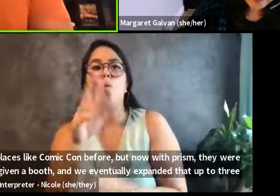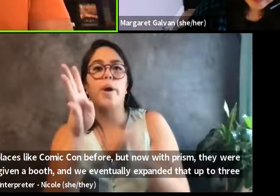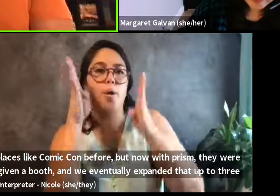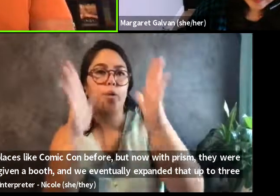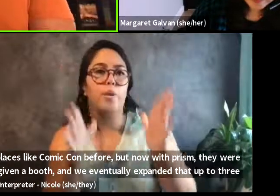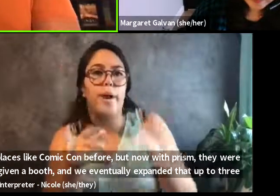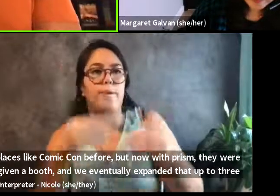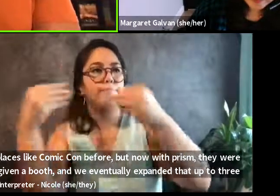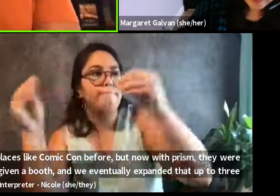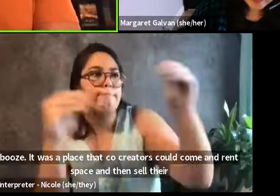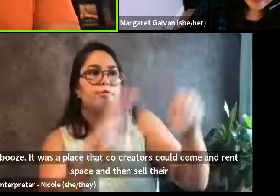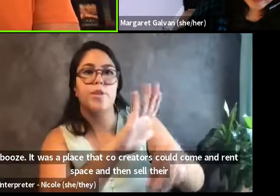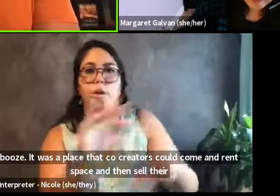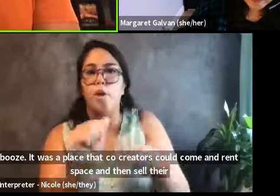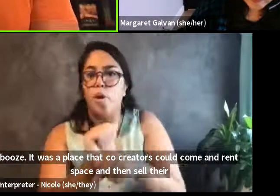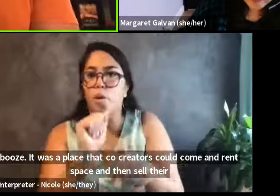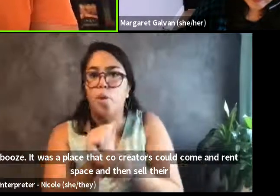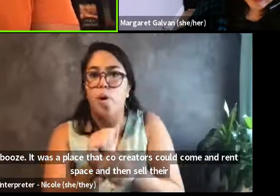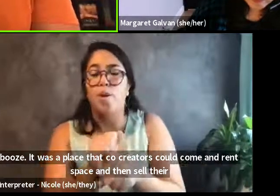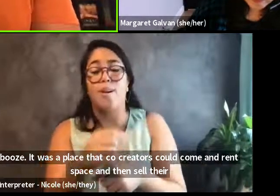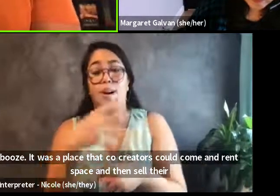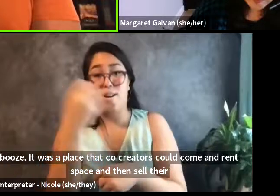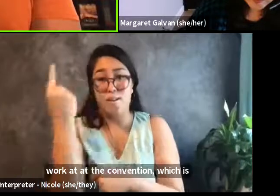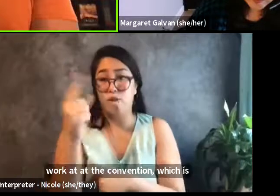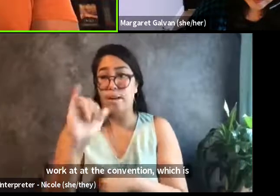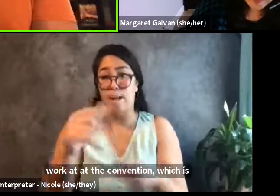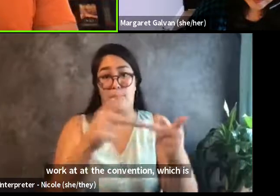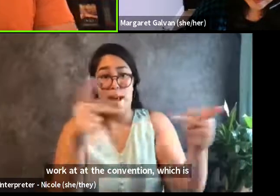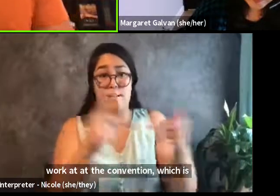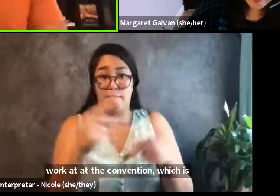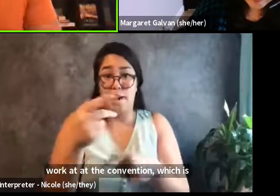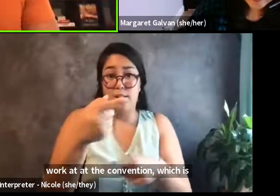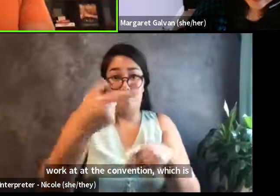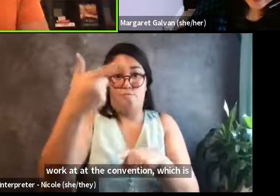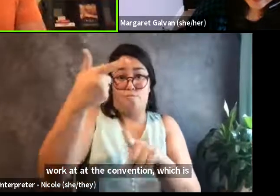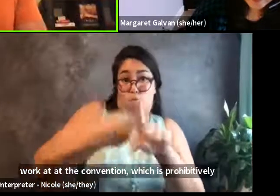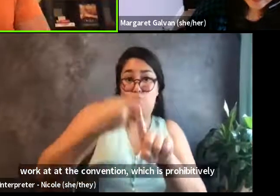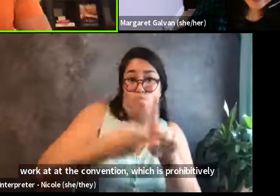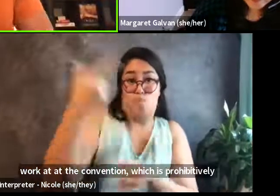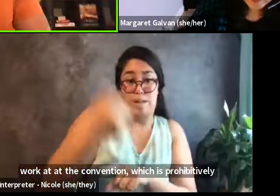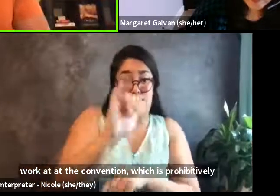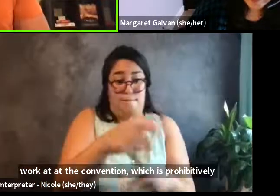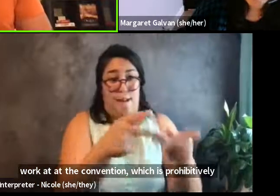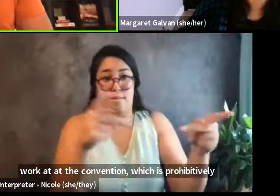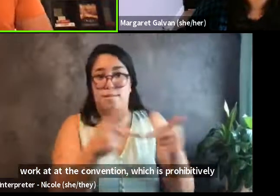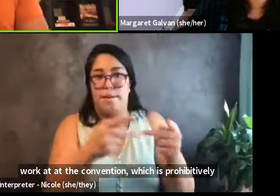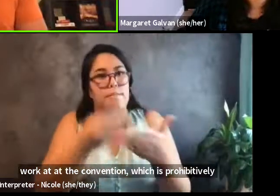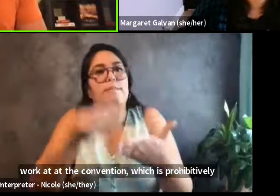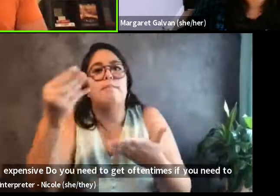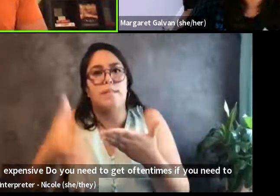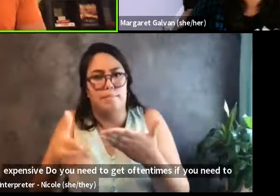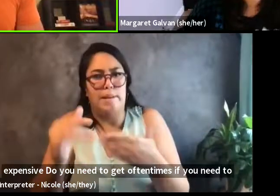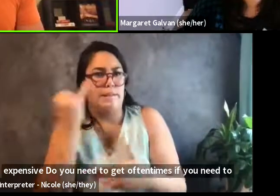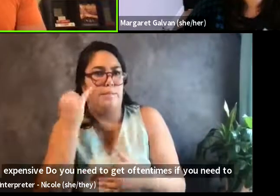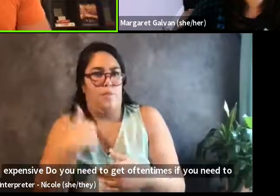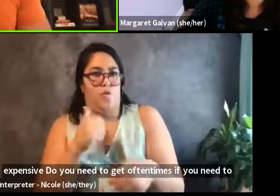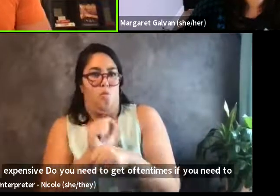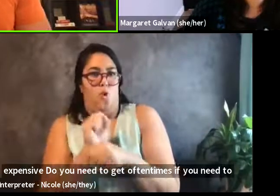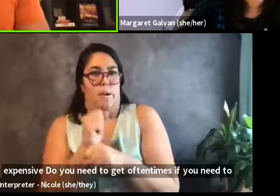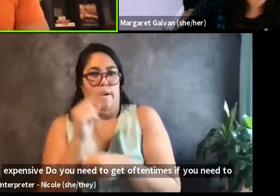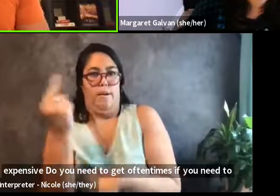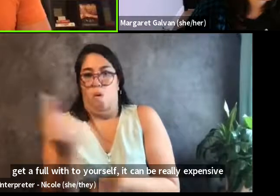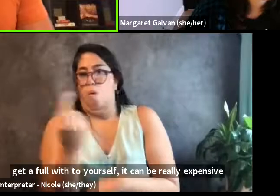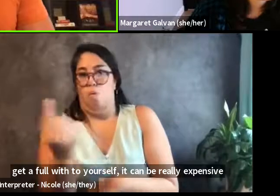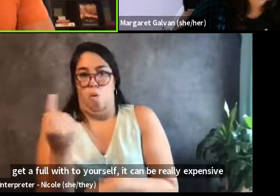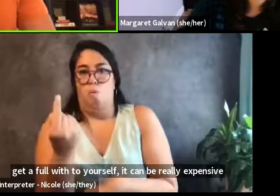is prohibitively expensive if you need to get, oftentimes, if you need to get a full booth to yourself, it can be, uh, really expensive for, for especially marginalized